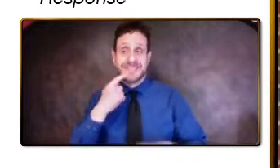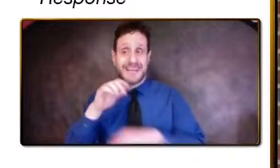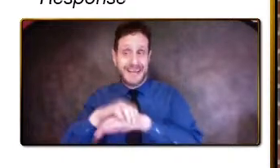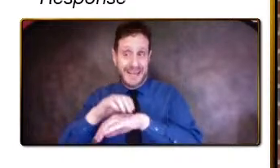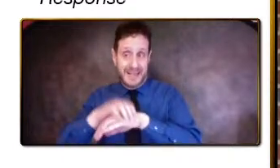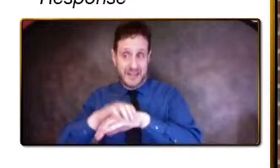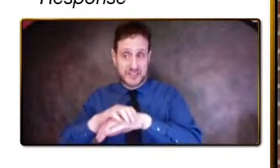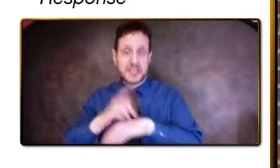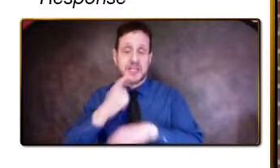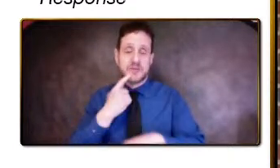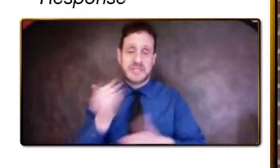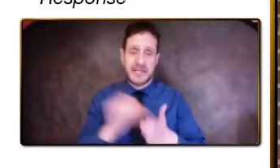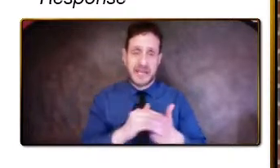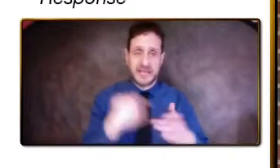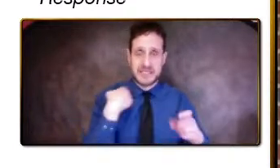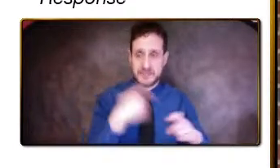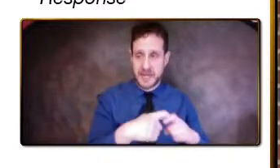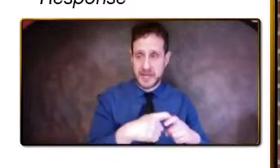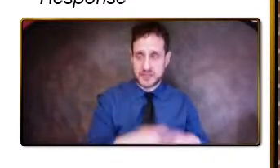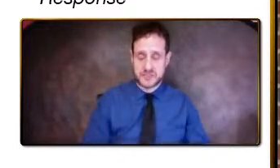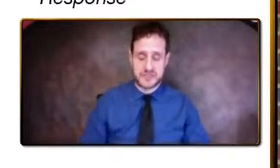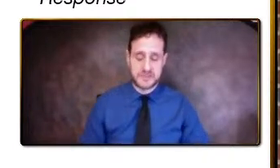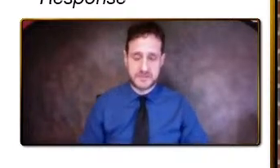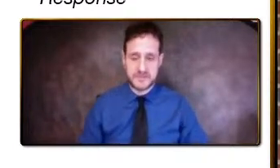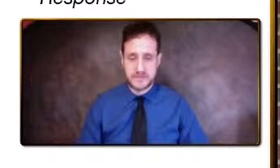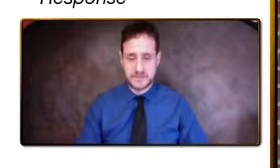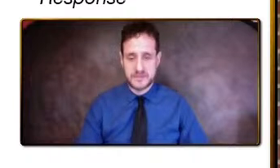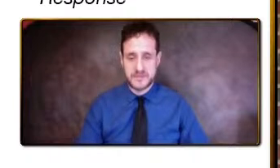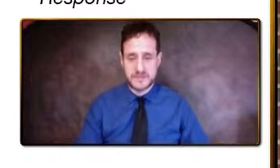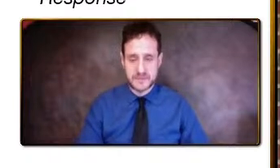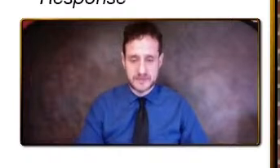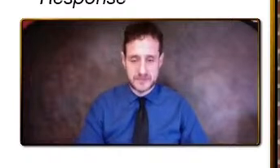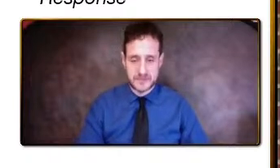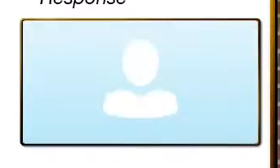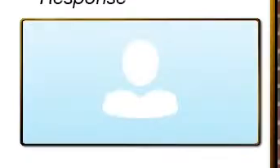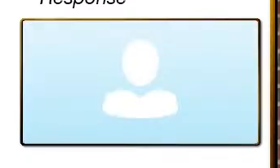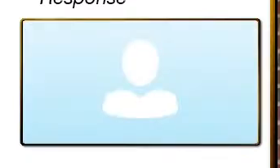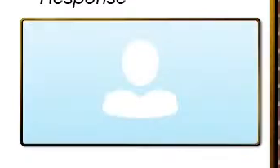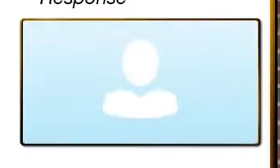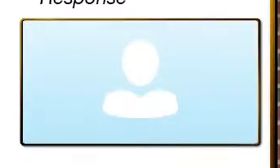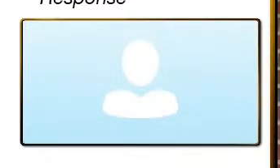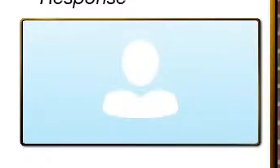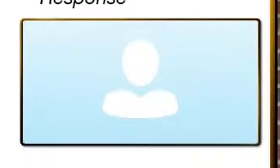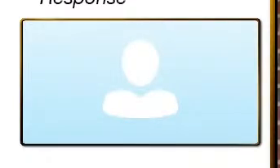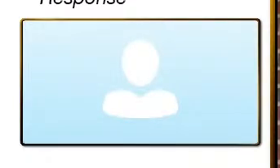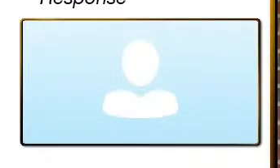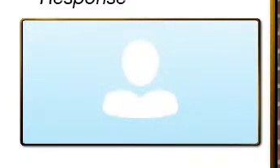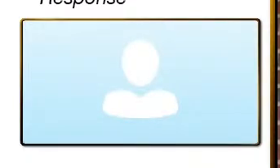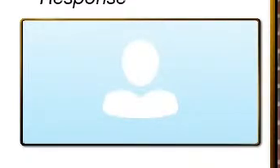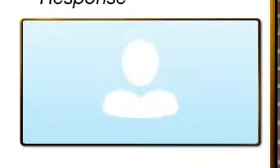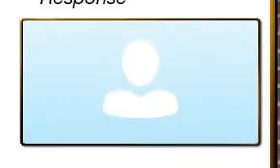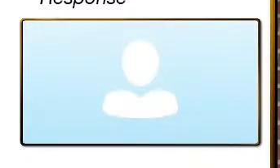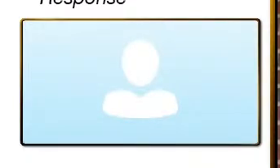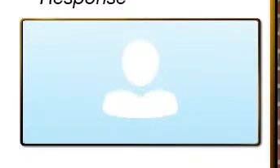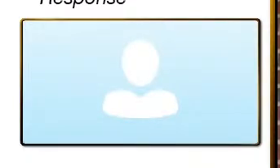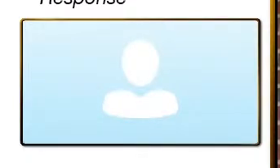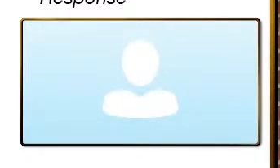los departamentos y los proveedores de médicos están usando